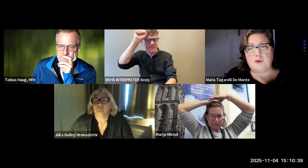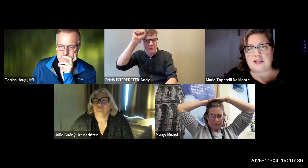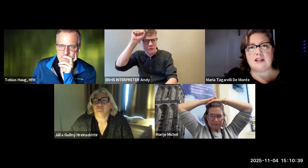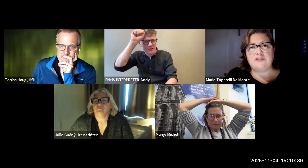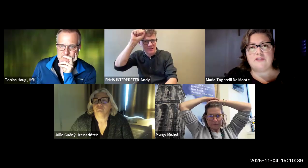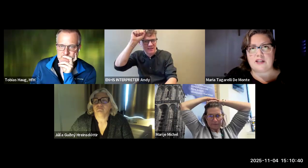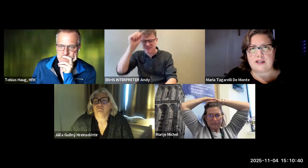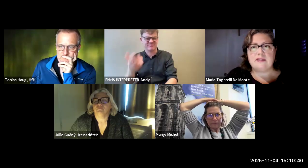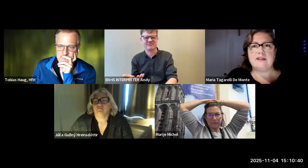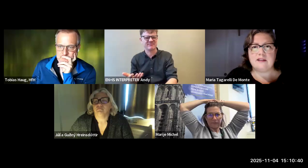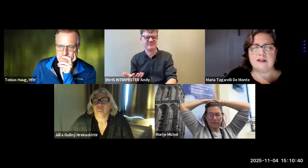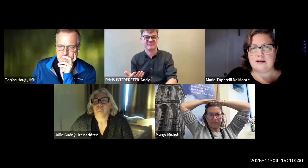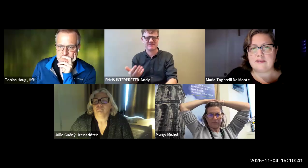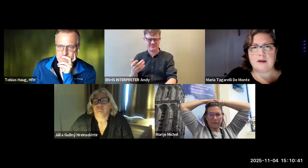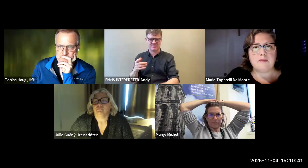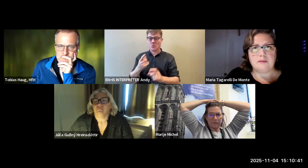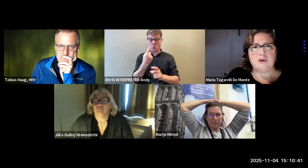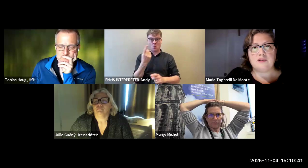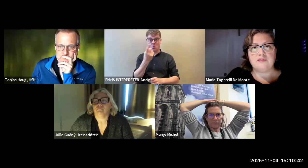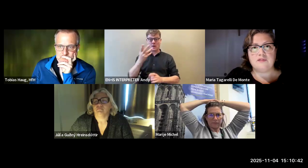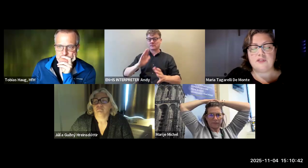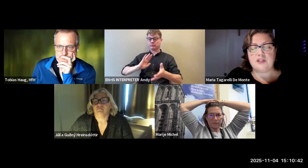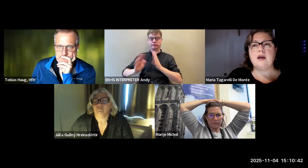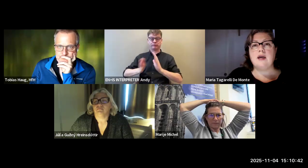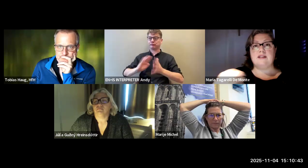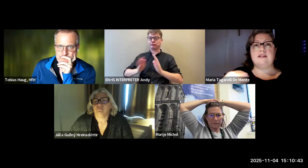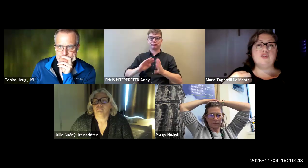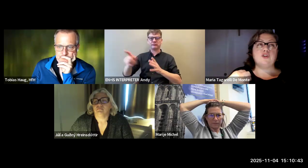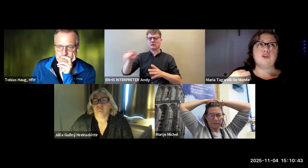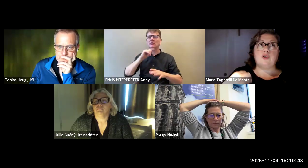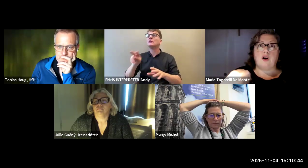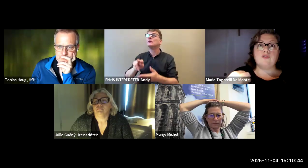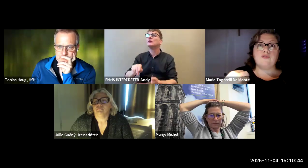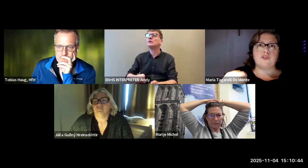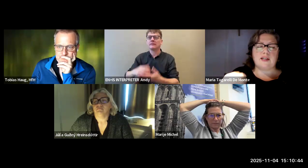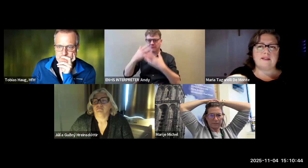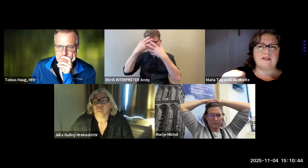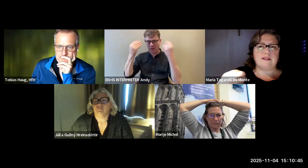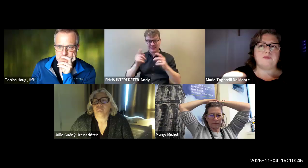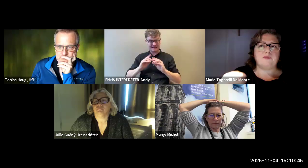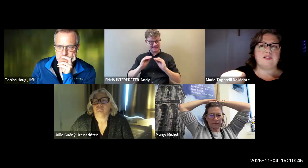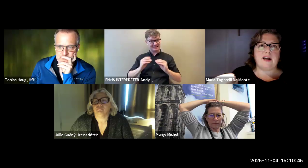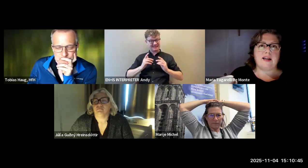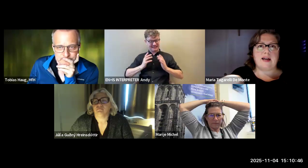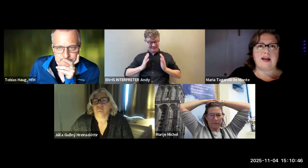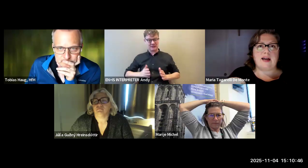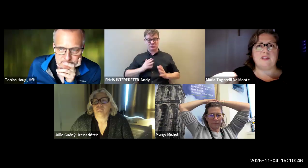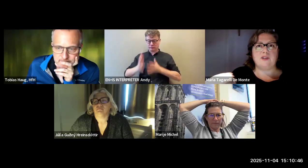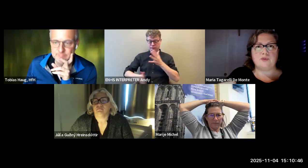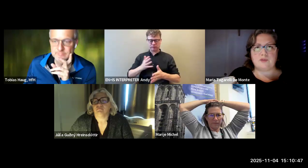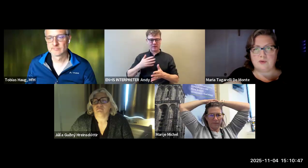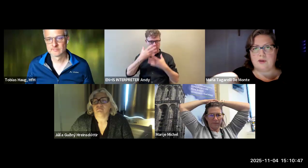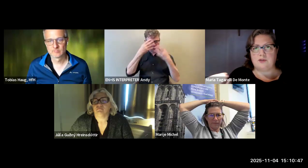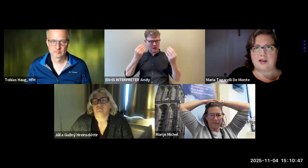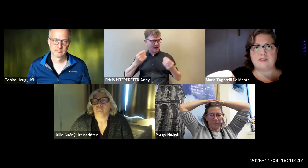students will most likely forget some important features. The teacher could also forget the specific sign that